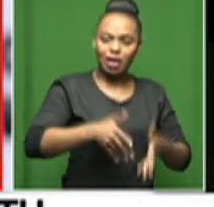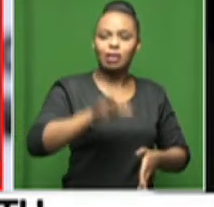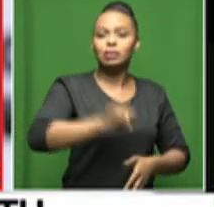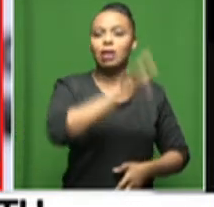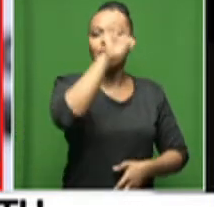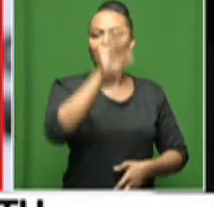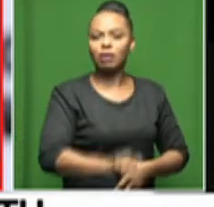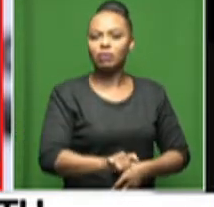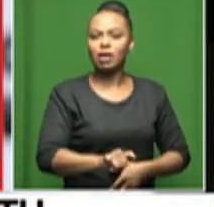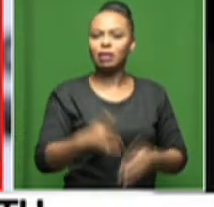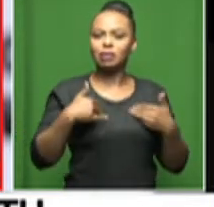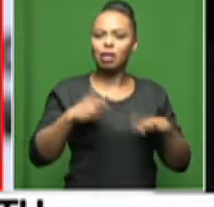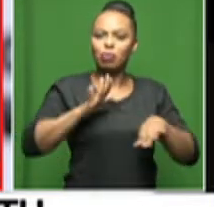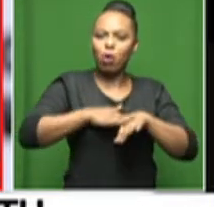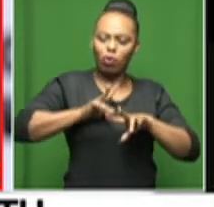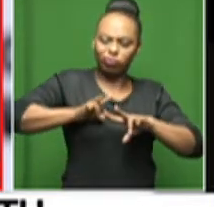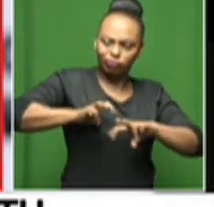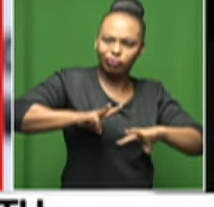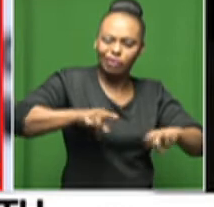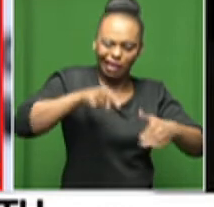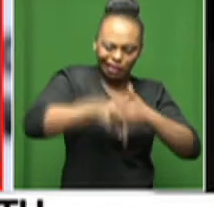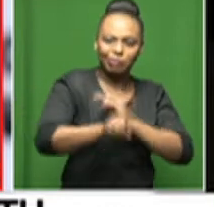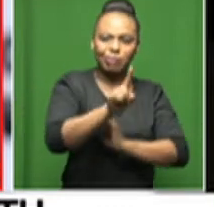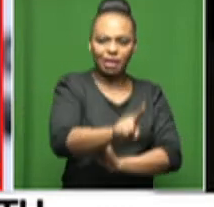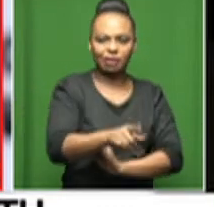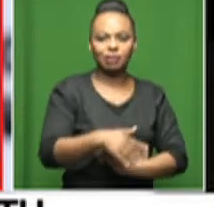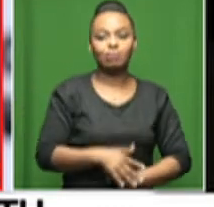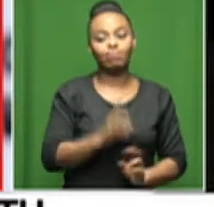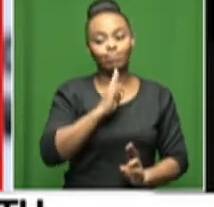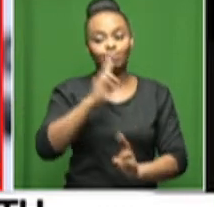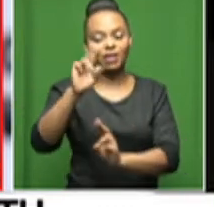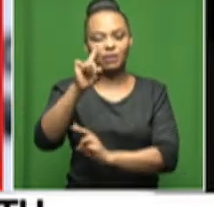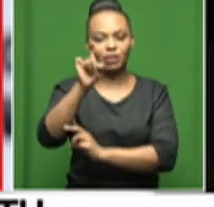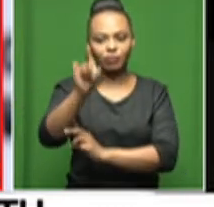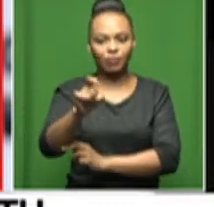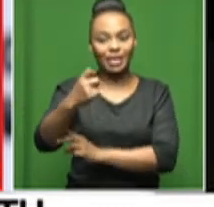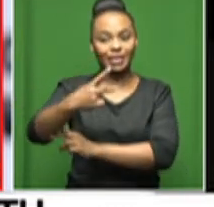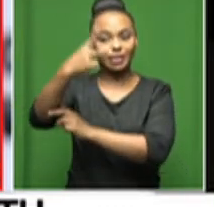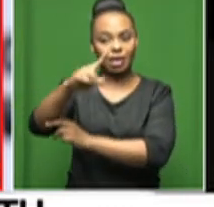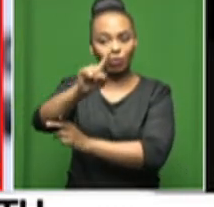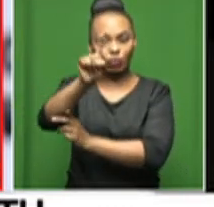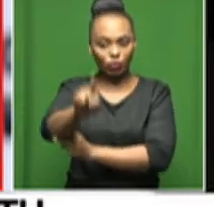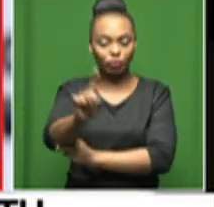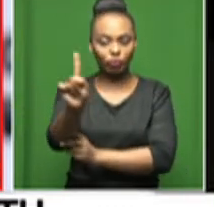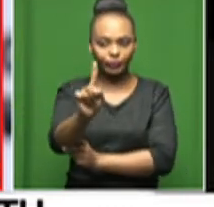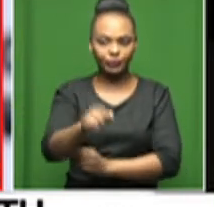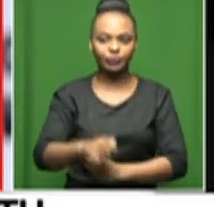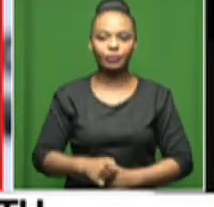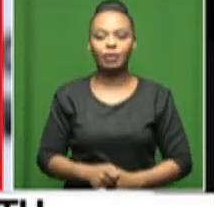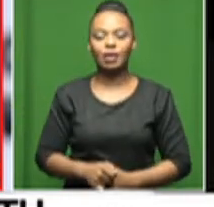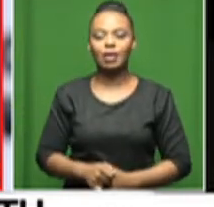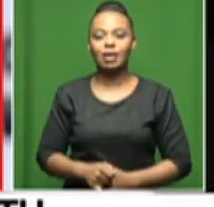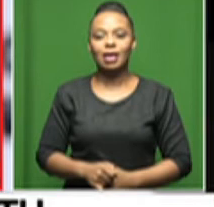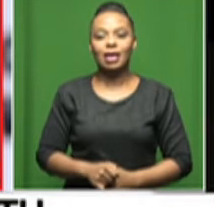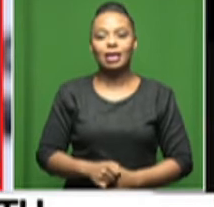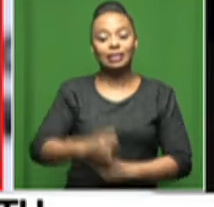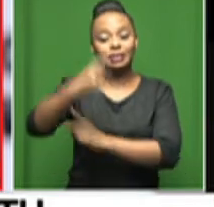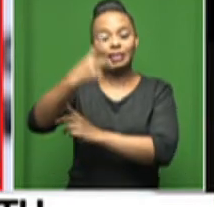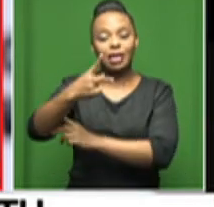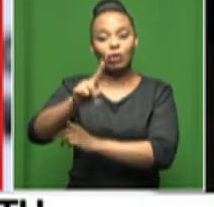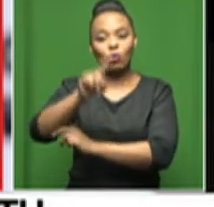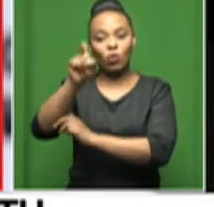to study a bit more. So that's the first question. The second question is that linked to that is